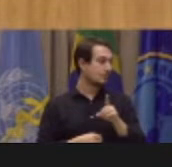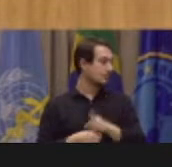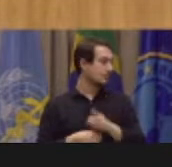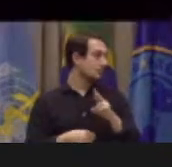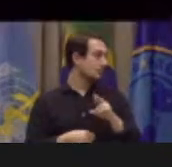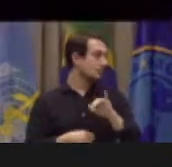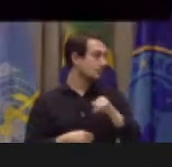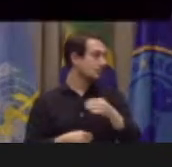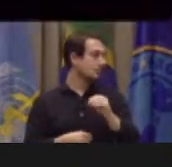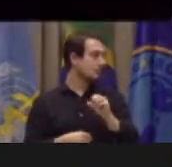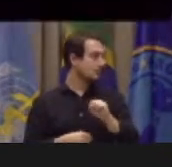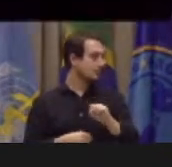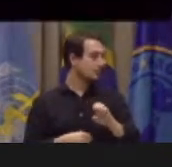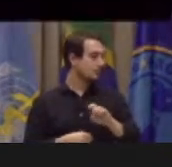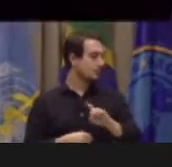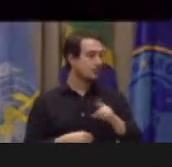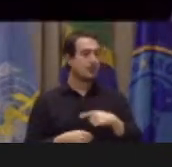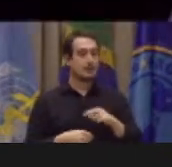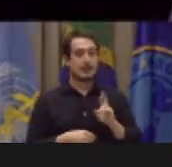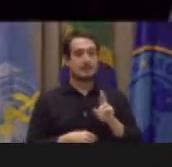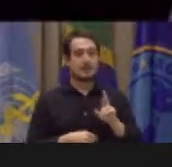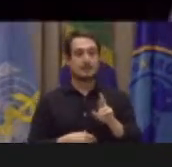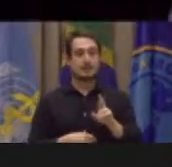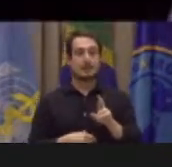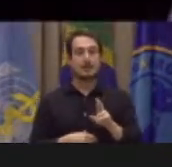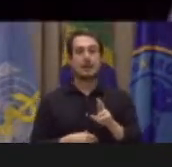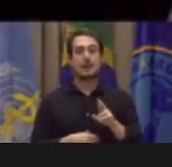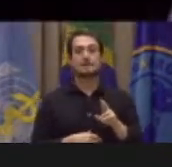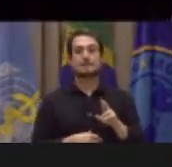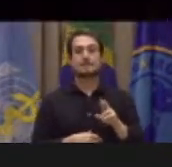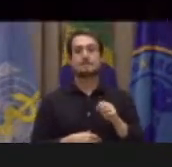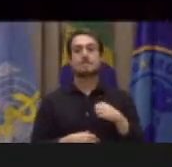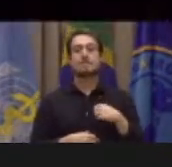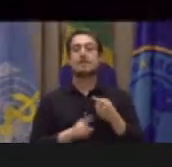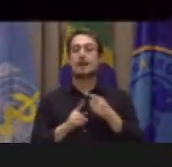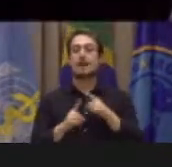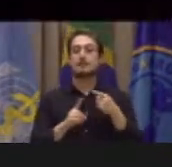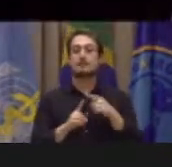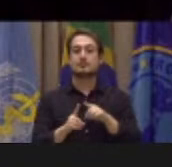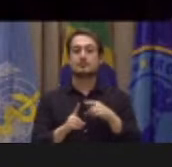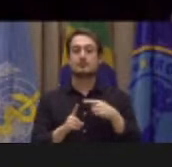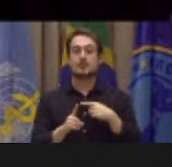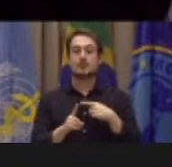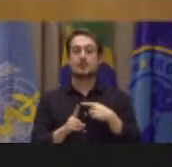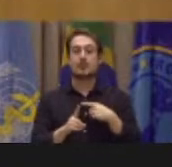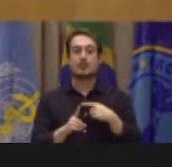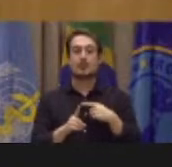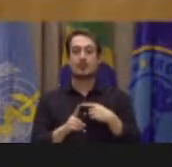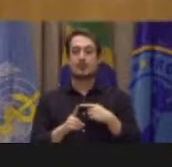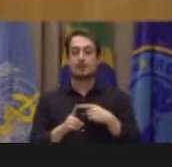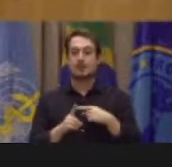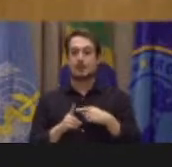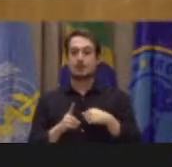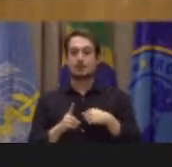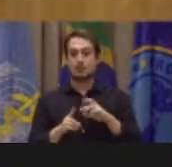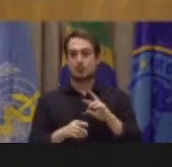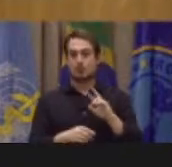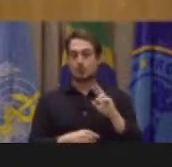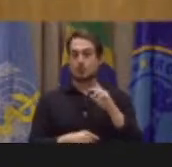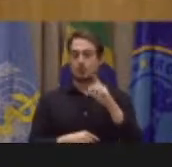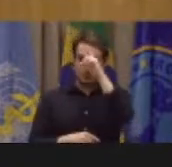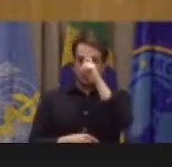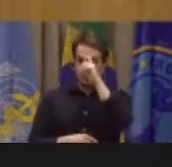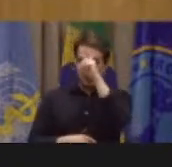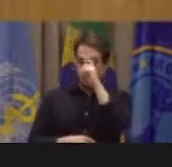bring the word from Dr. Giuseppe that represents EPSEA. He says they pass